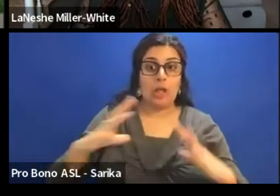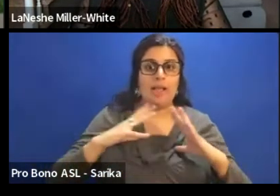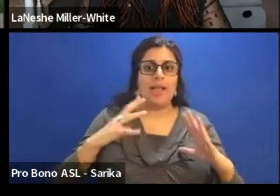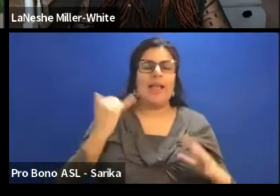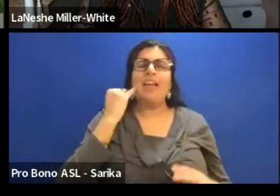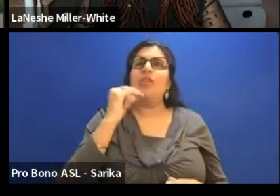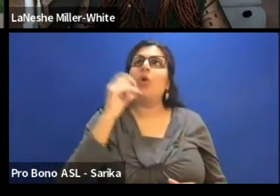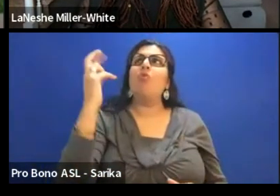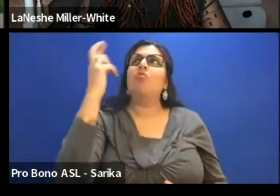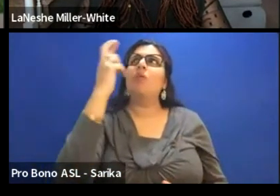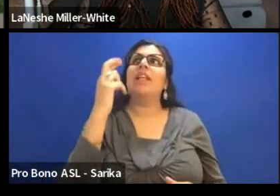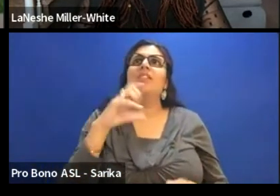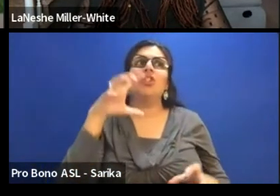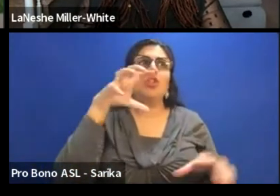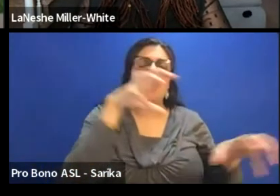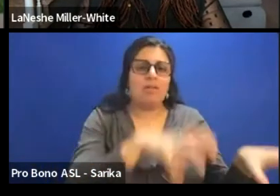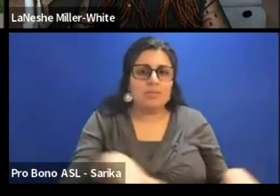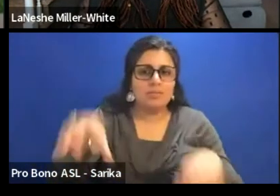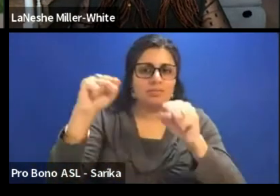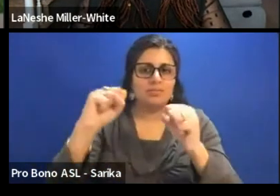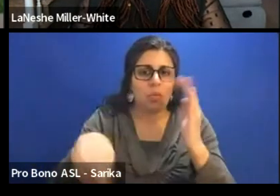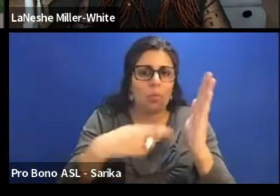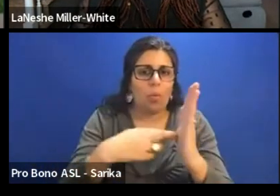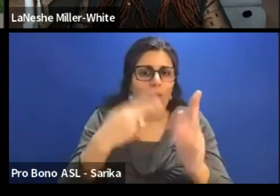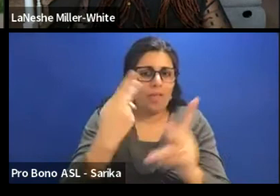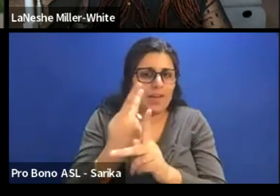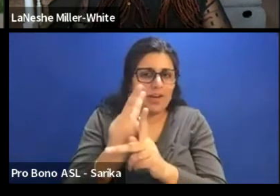that you're assuming this role,